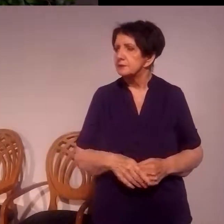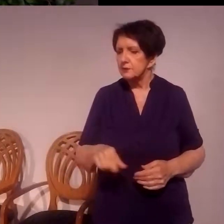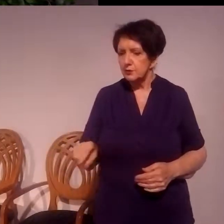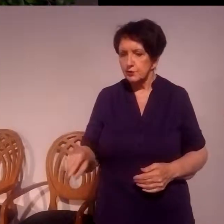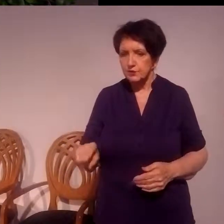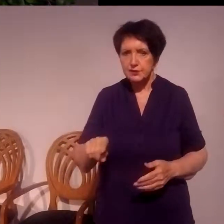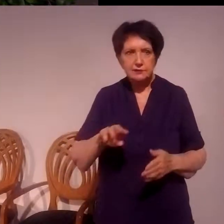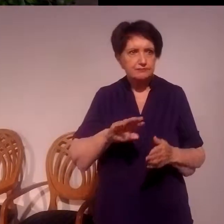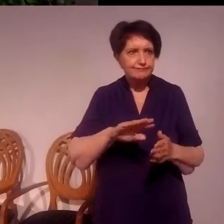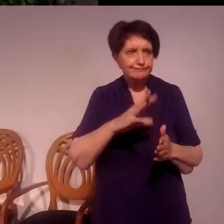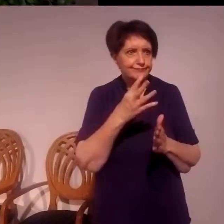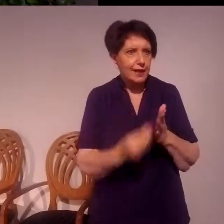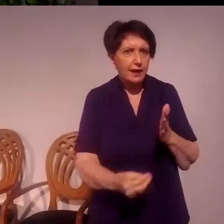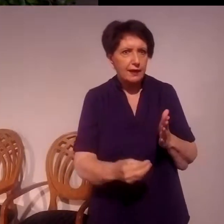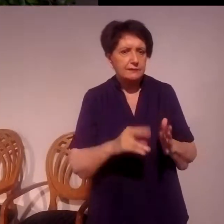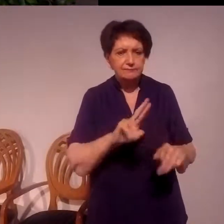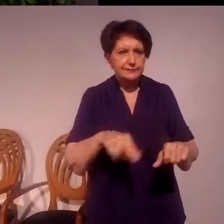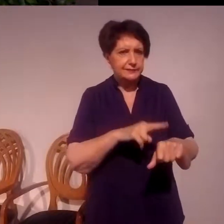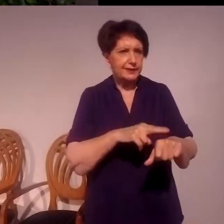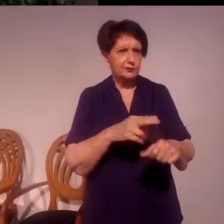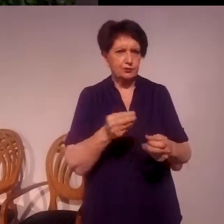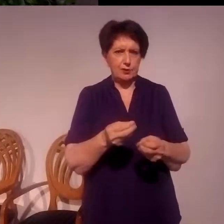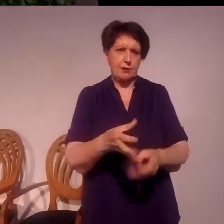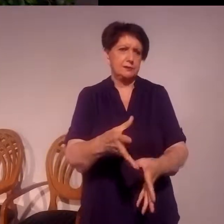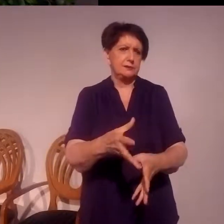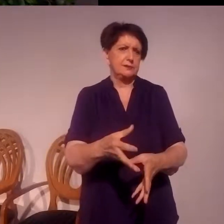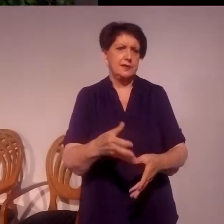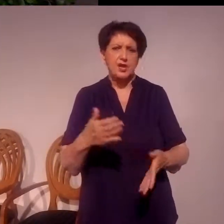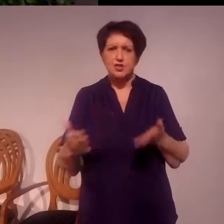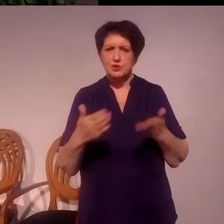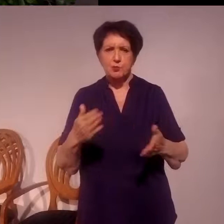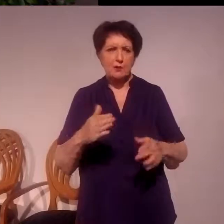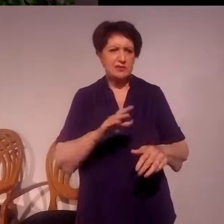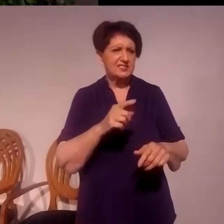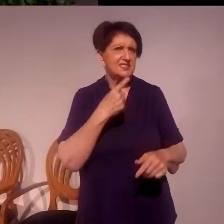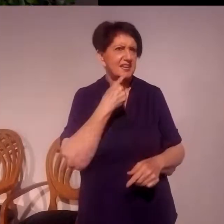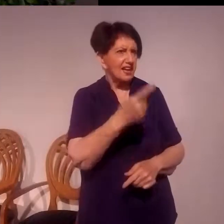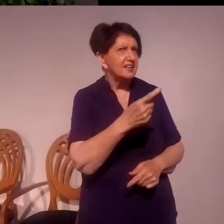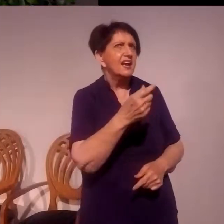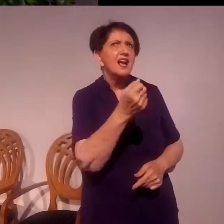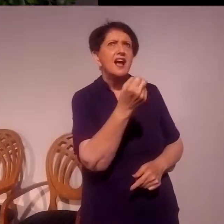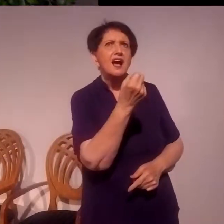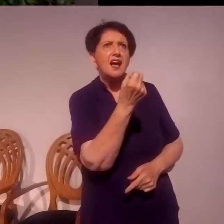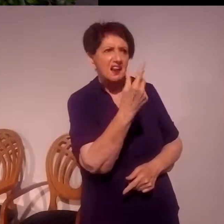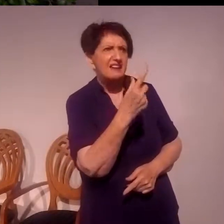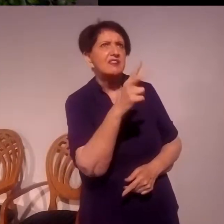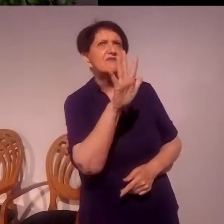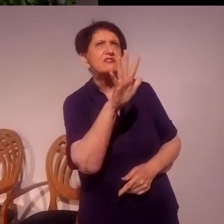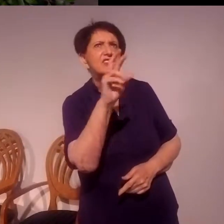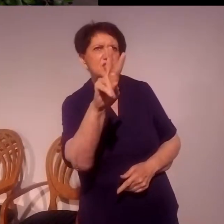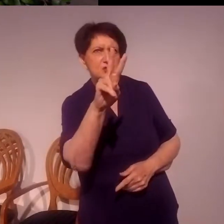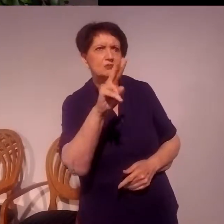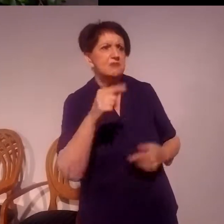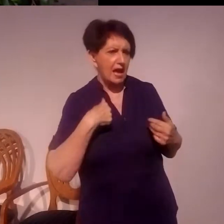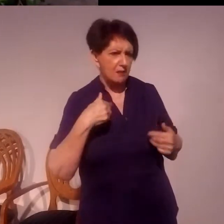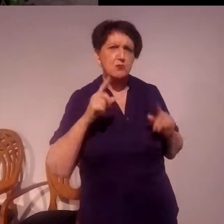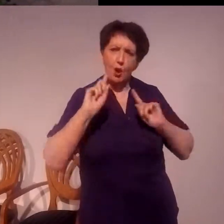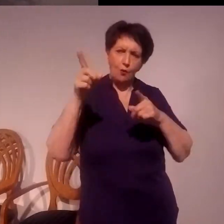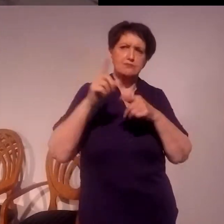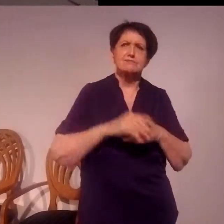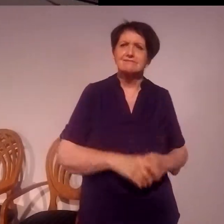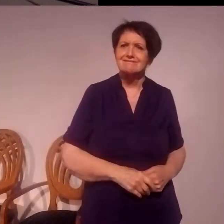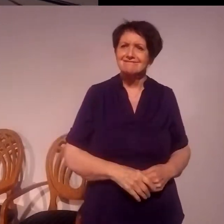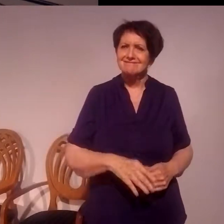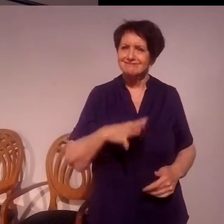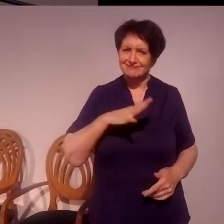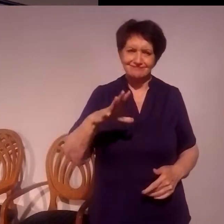died of natural causes. She just probably said at 11:52, here I am. Who knows? And